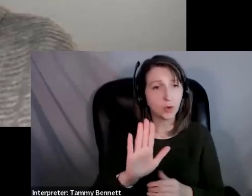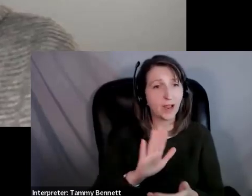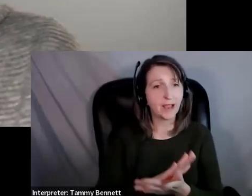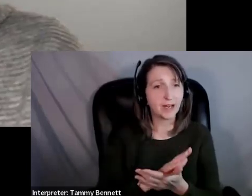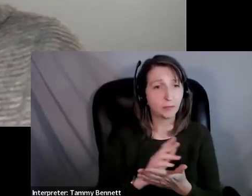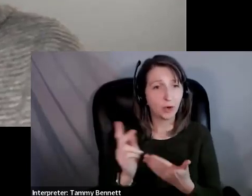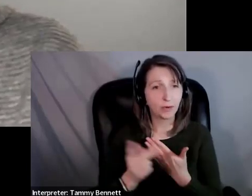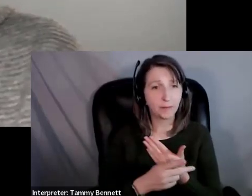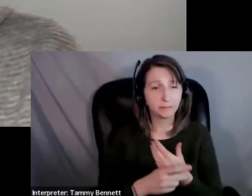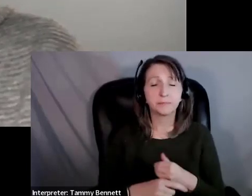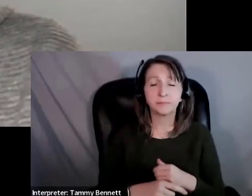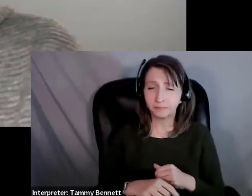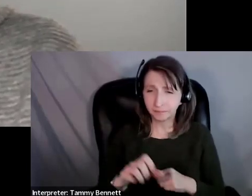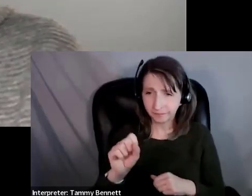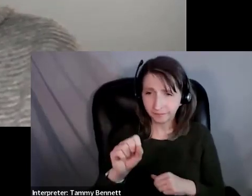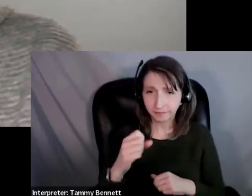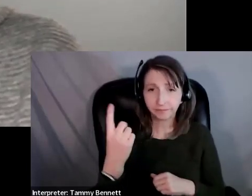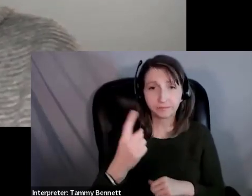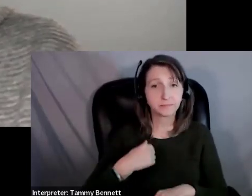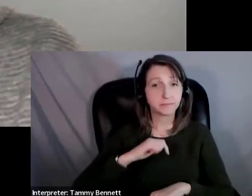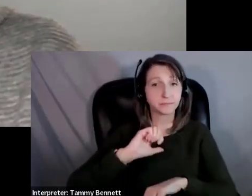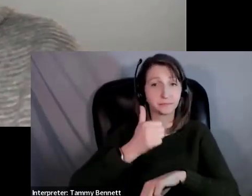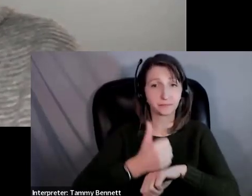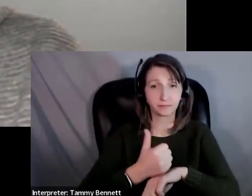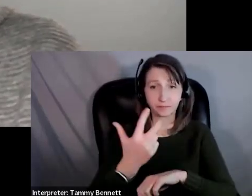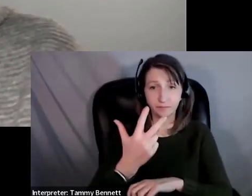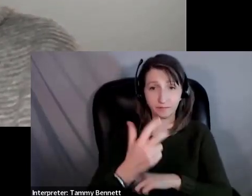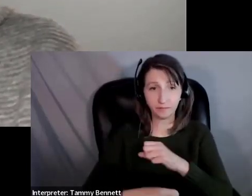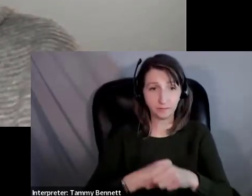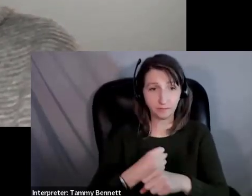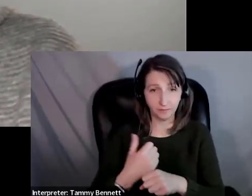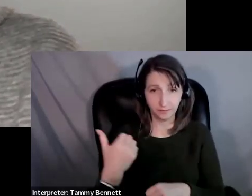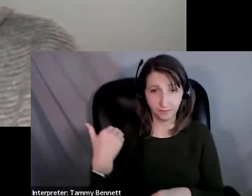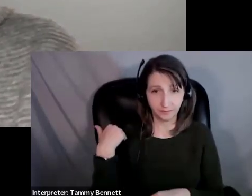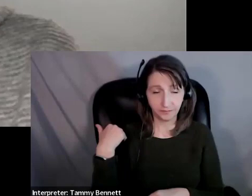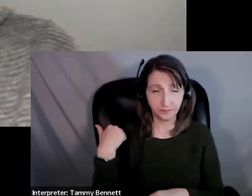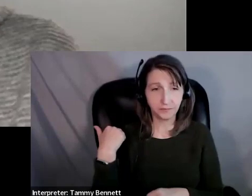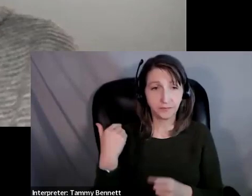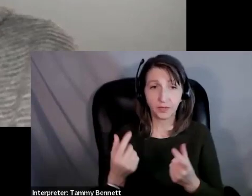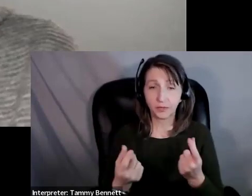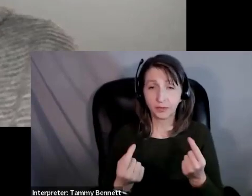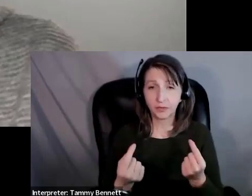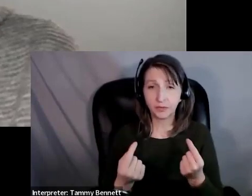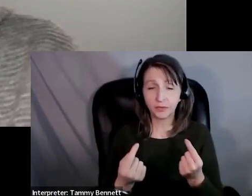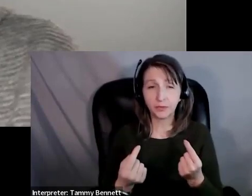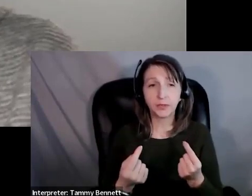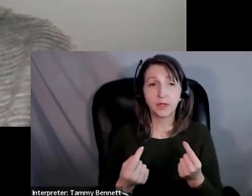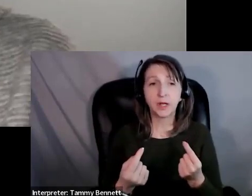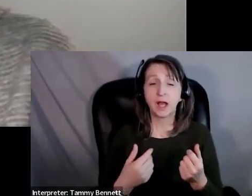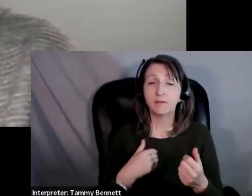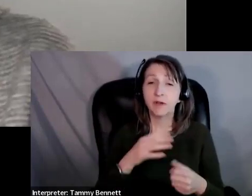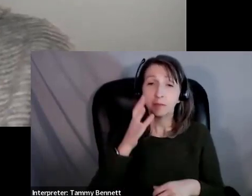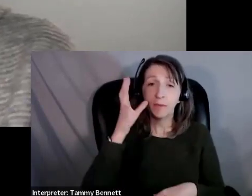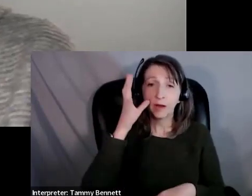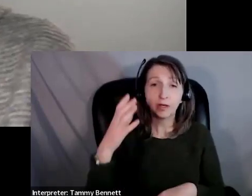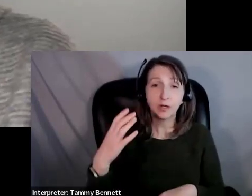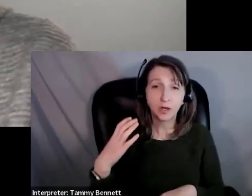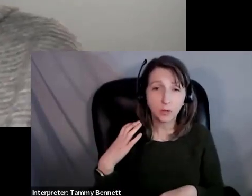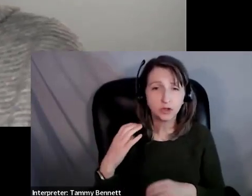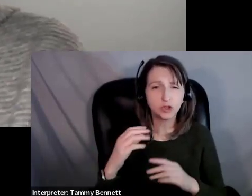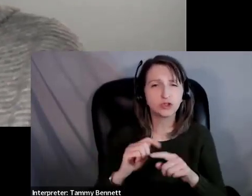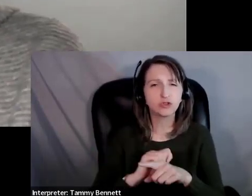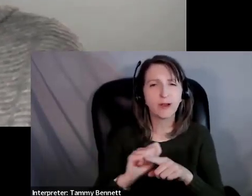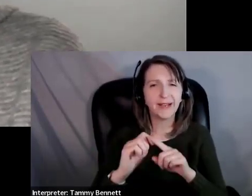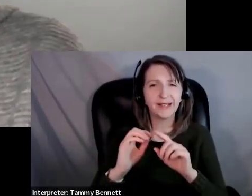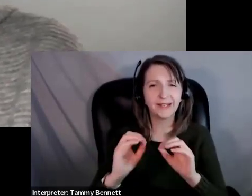So something that I implemented three years ago when I took up my position was bringing on, um, parent coaching and training times through their IEP. So